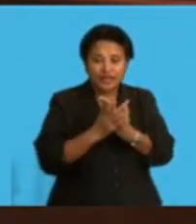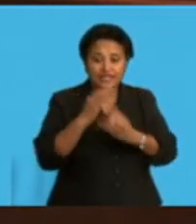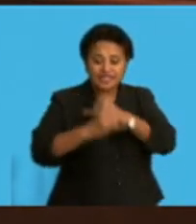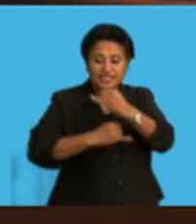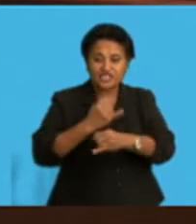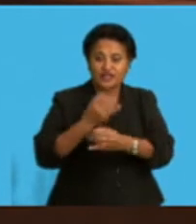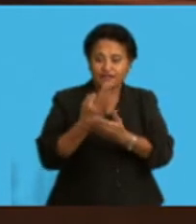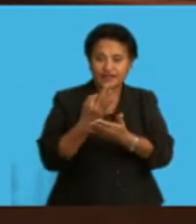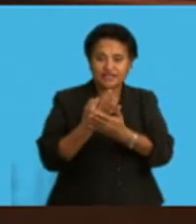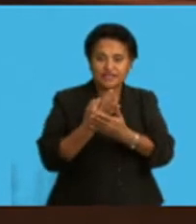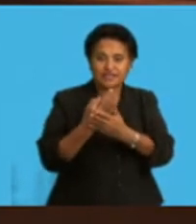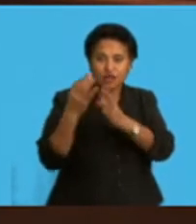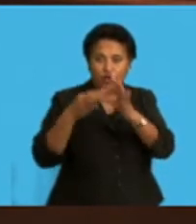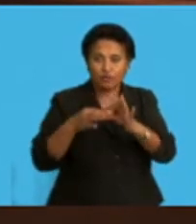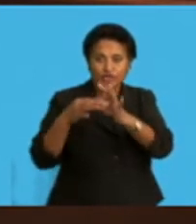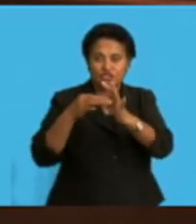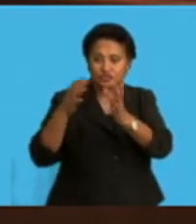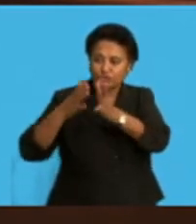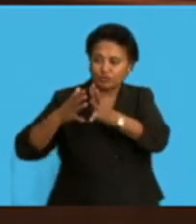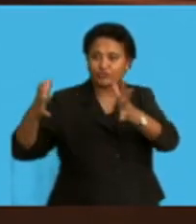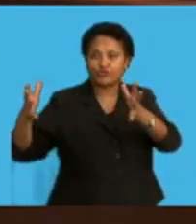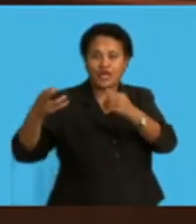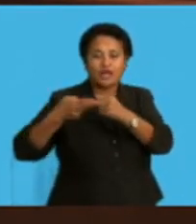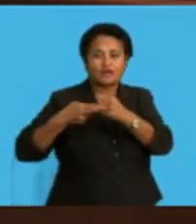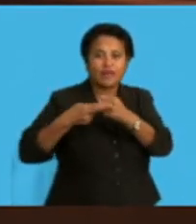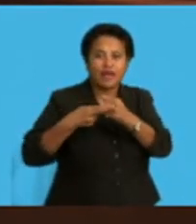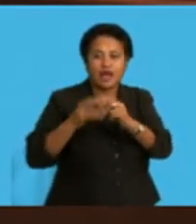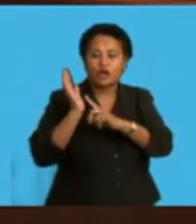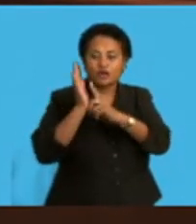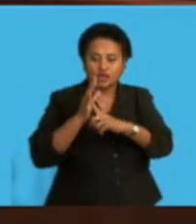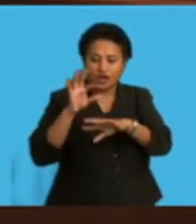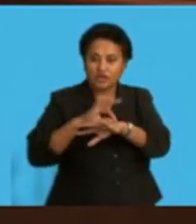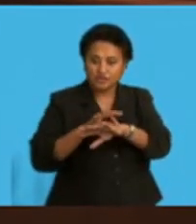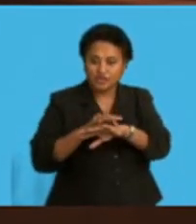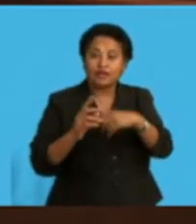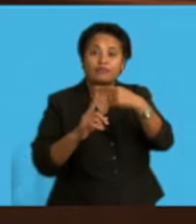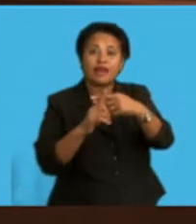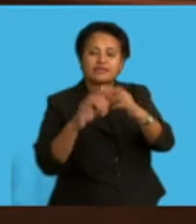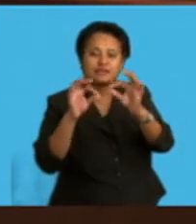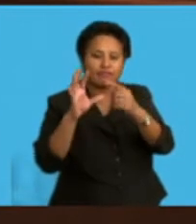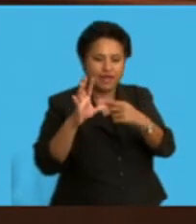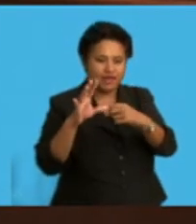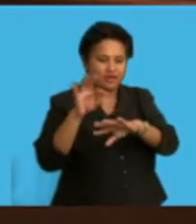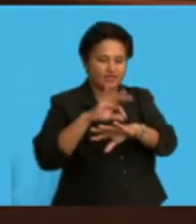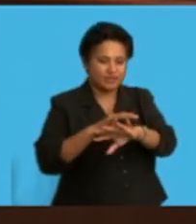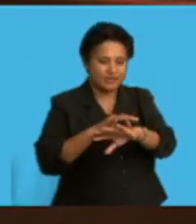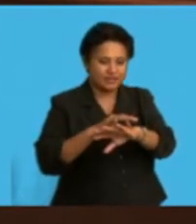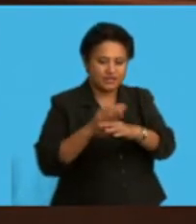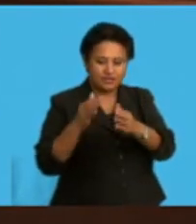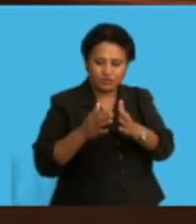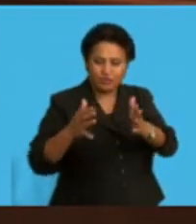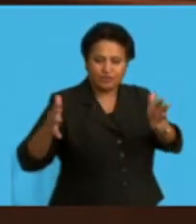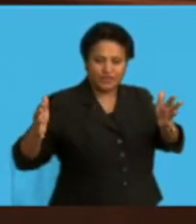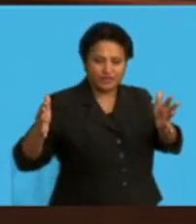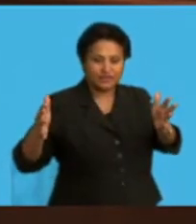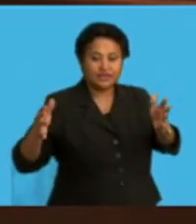to expand the range of services at Lautoka Hospital and Bar Hospital through a public-private partnership. Their current plans for the hospitals